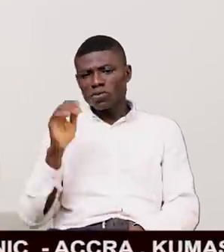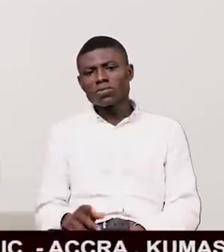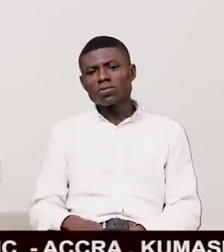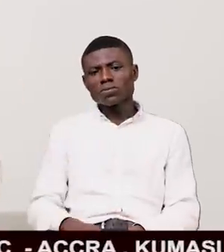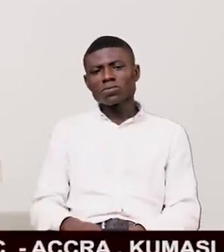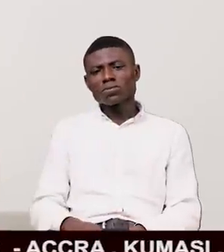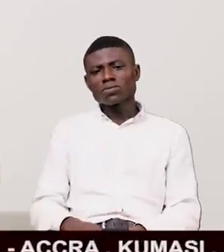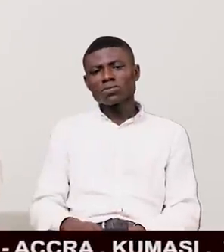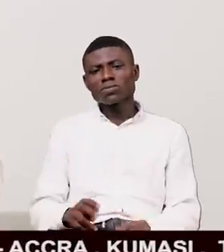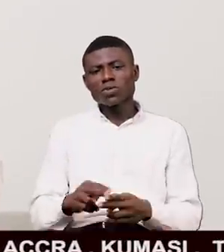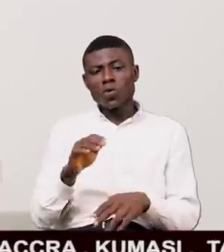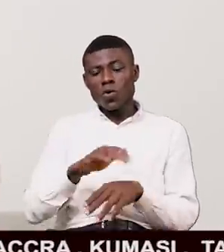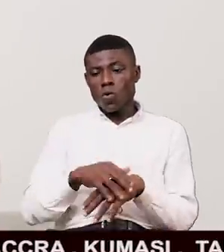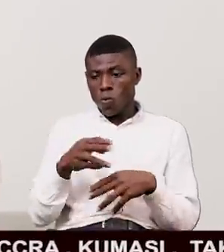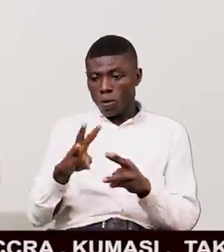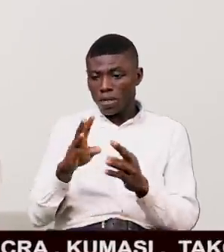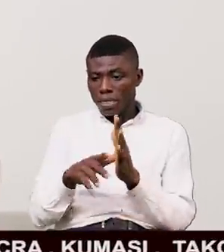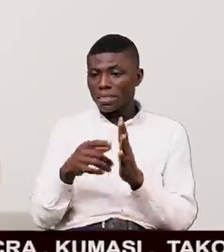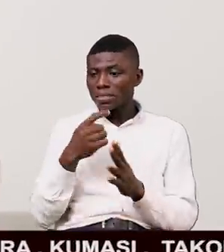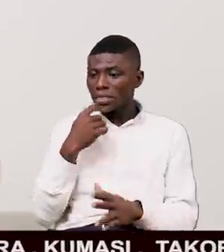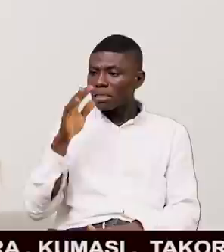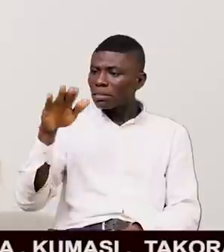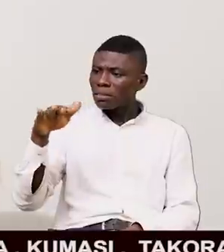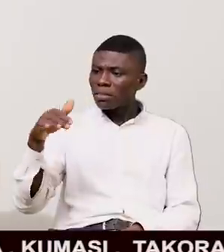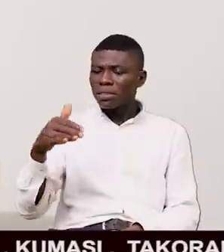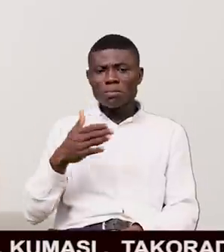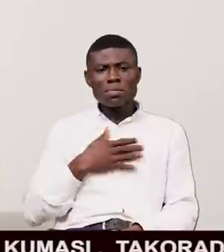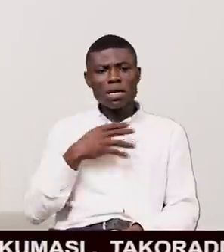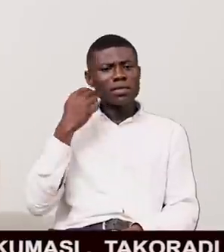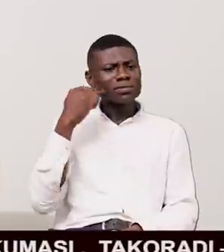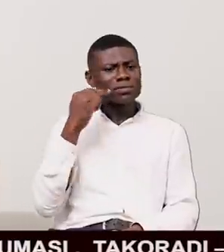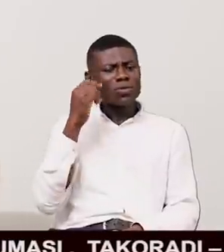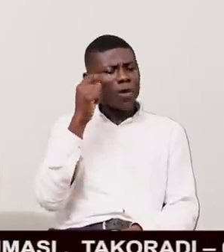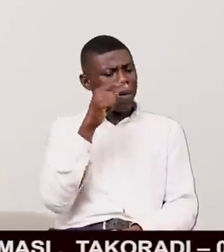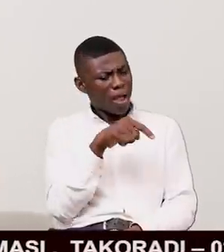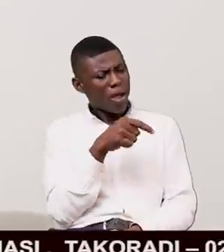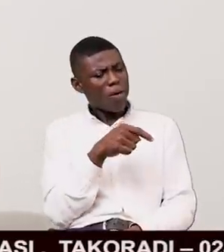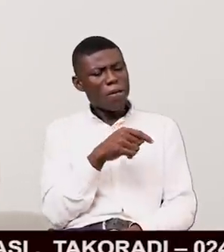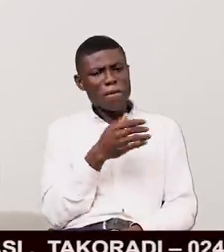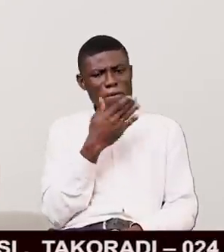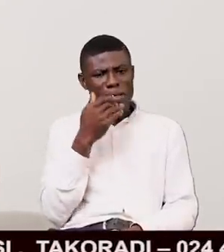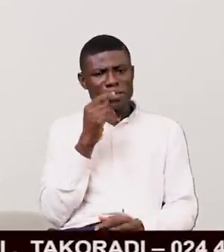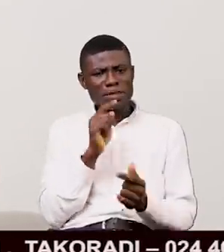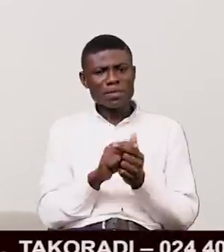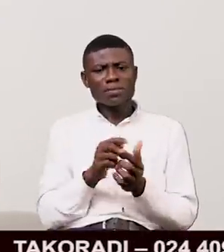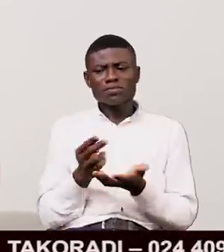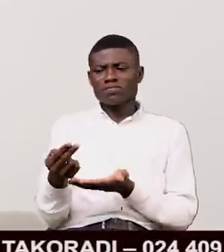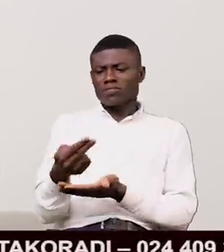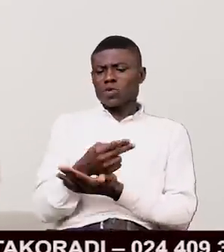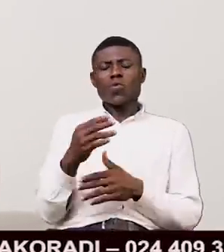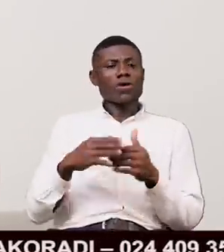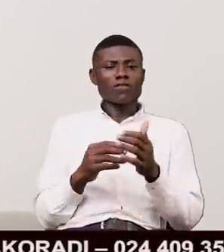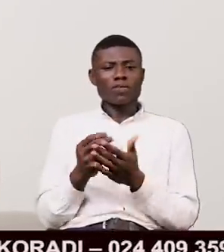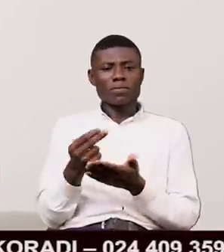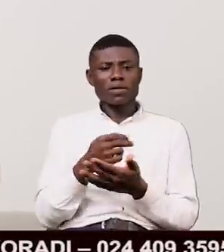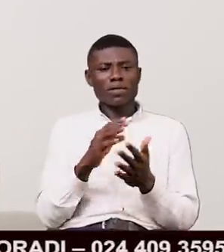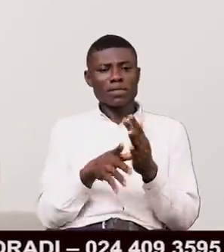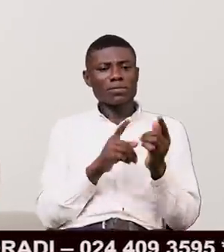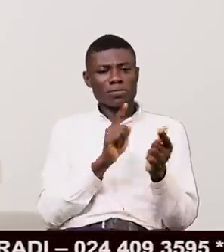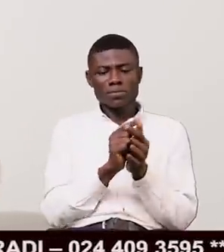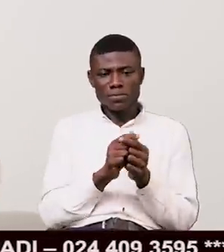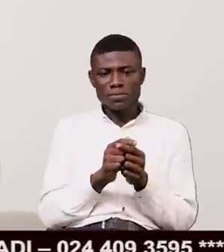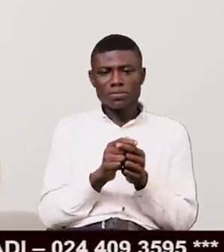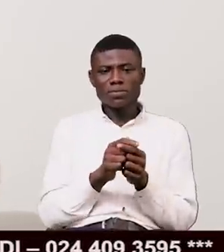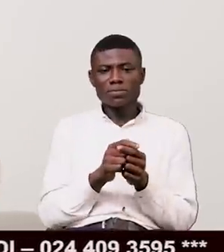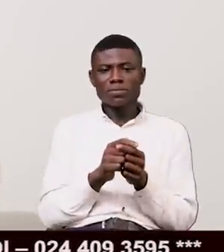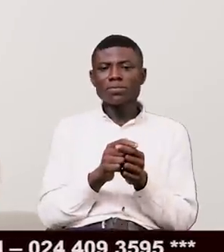nti ekwan su kwa no frem se oh ni wo fasi ewa nti mi mra bi bi amobi mi mra na mechia no